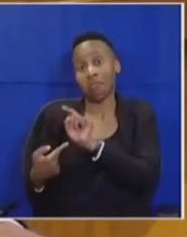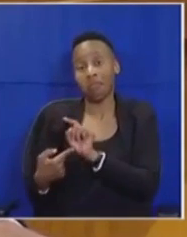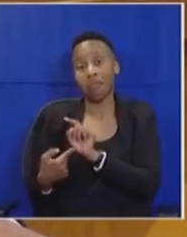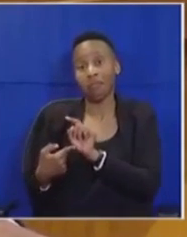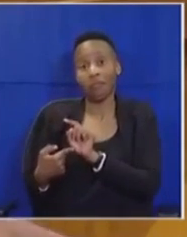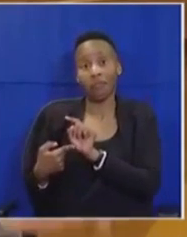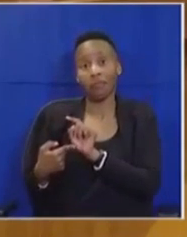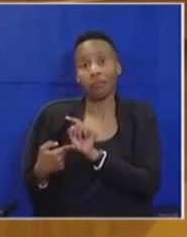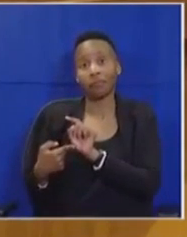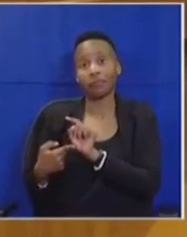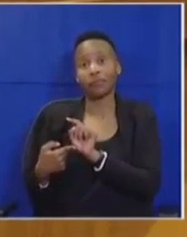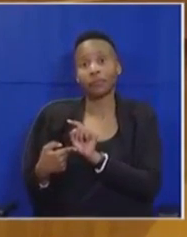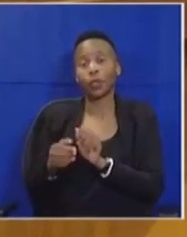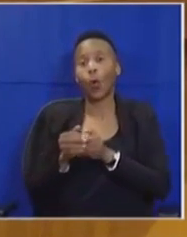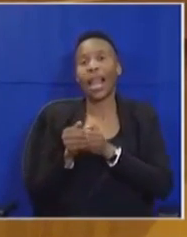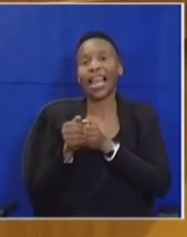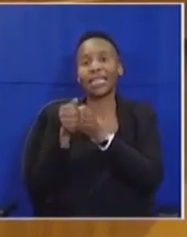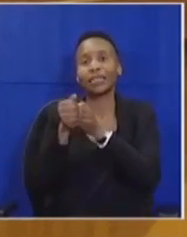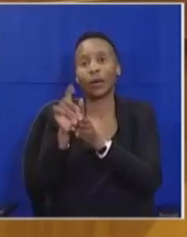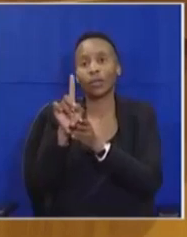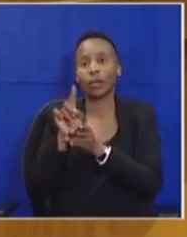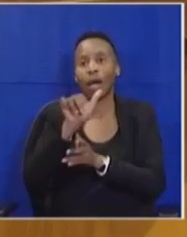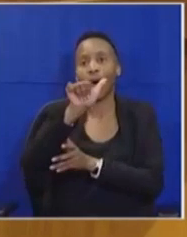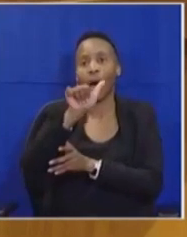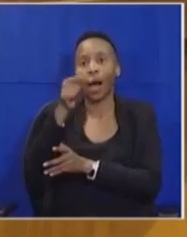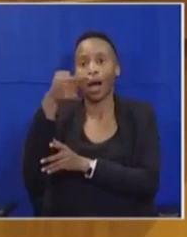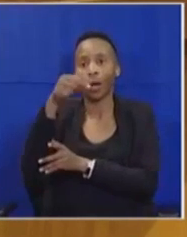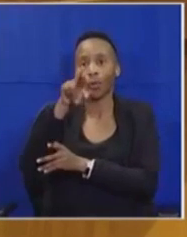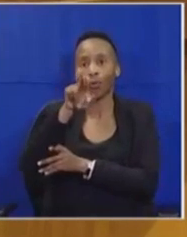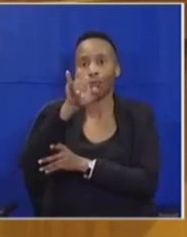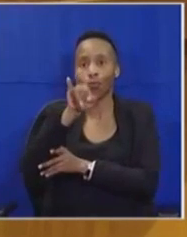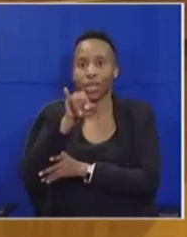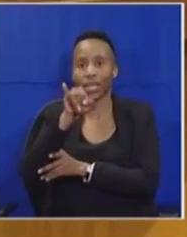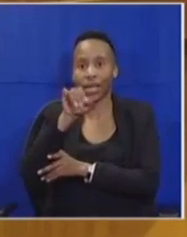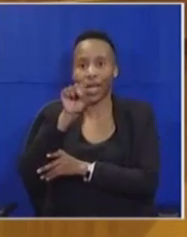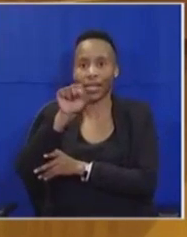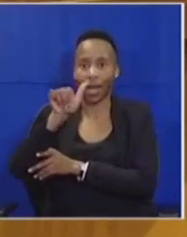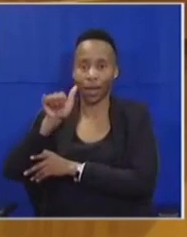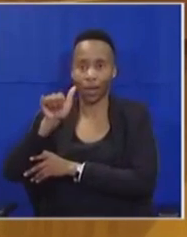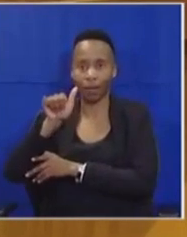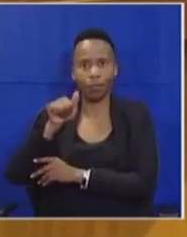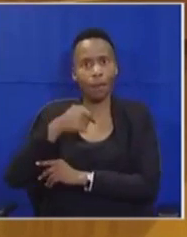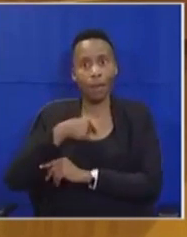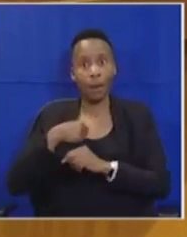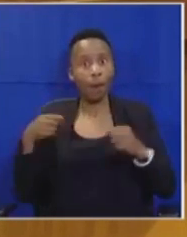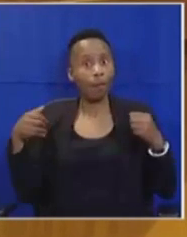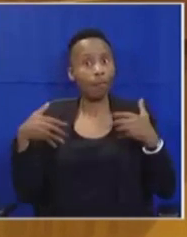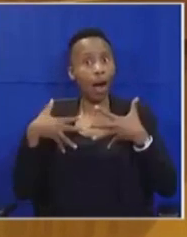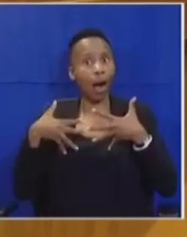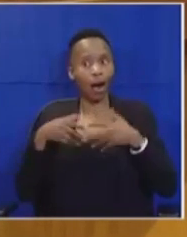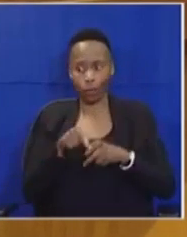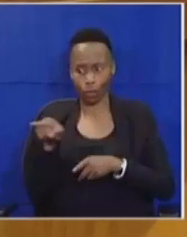yesterday to meet the leadership of Agri-SA, and I was pleasantly surprised to hear them